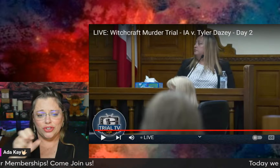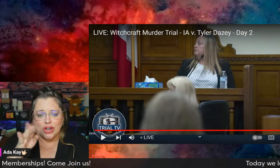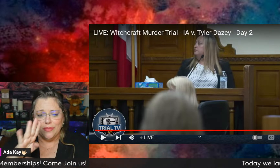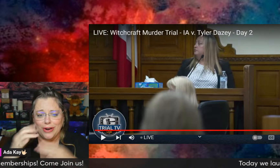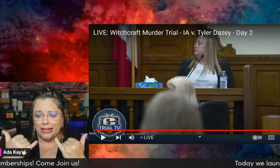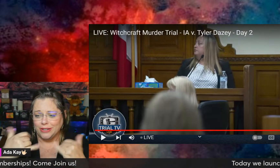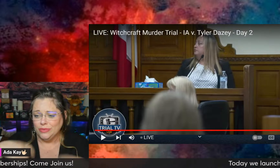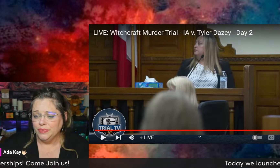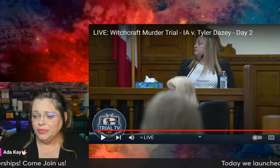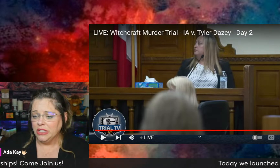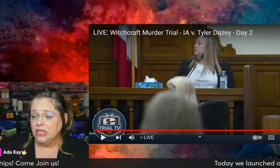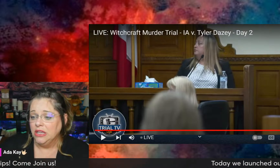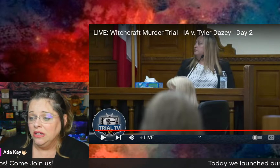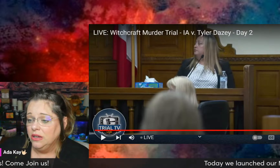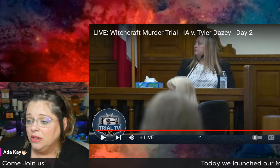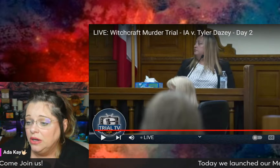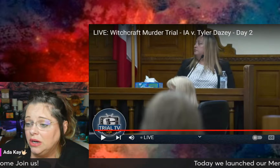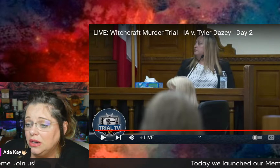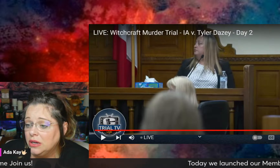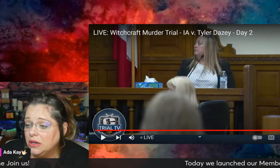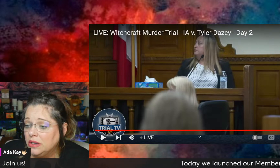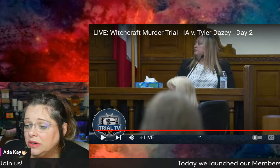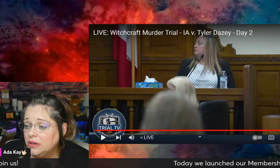another job right now.